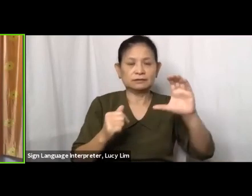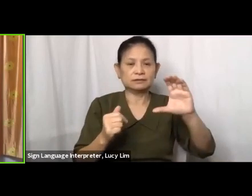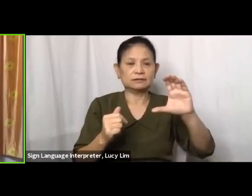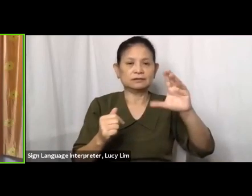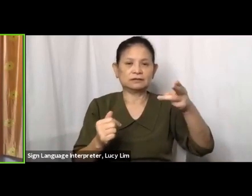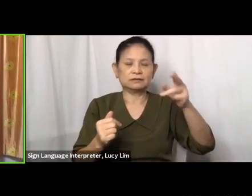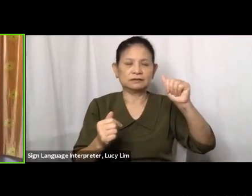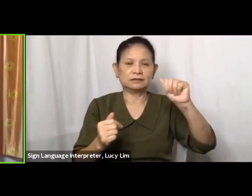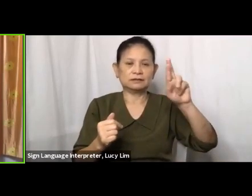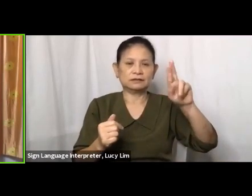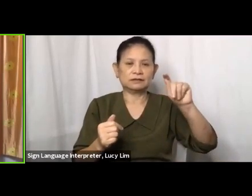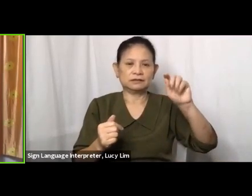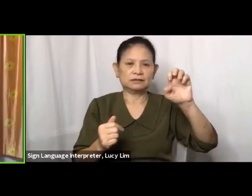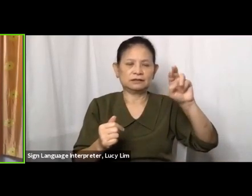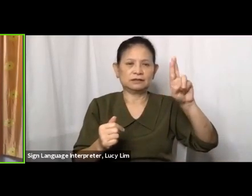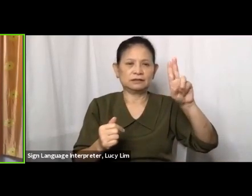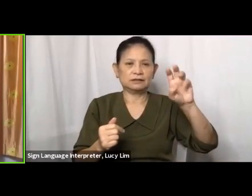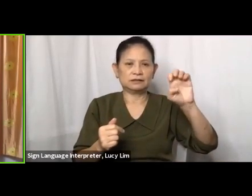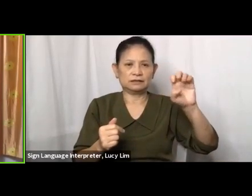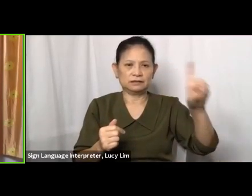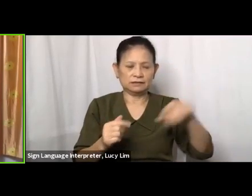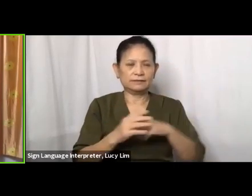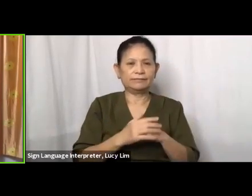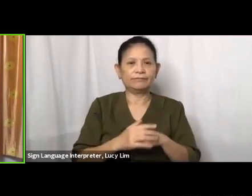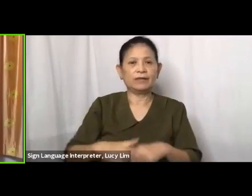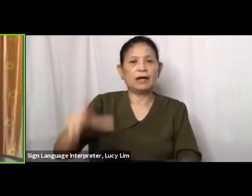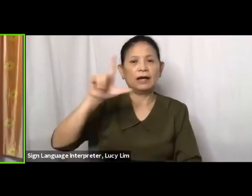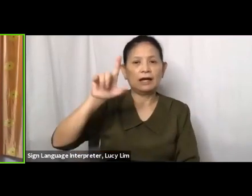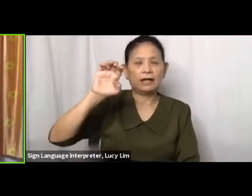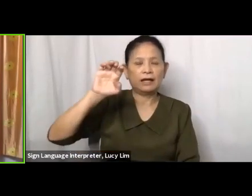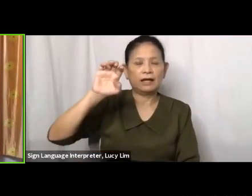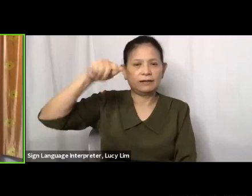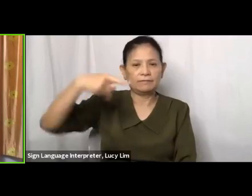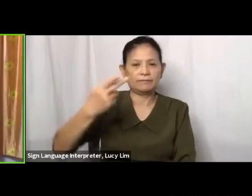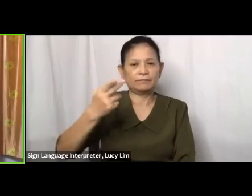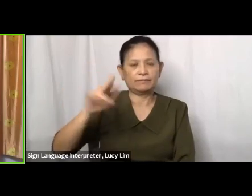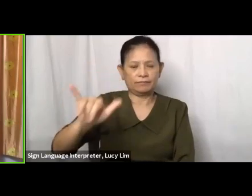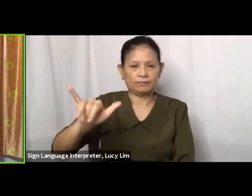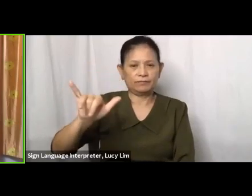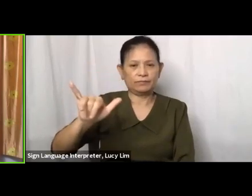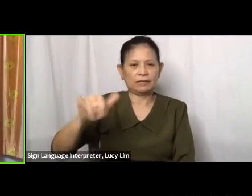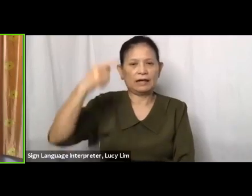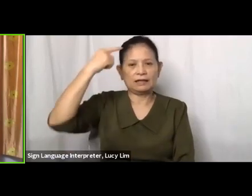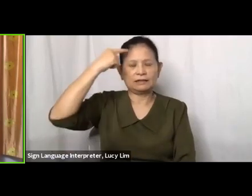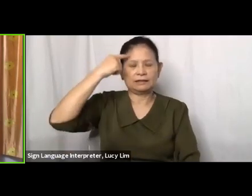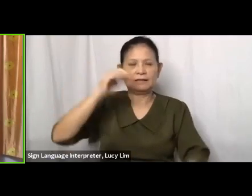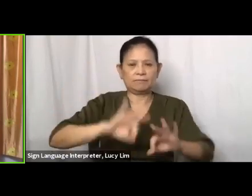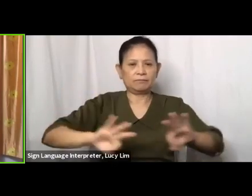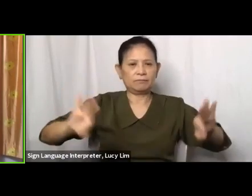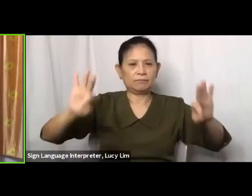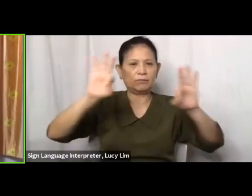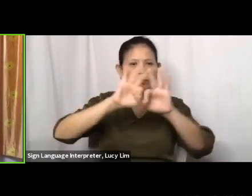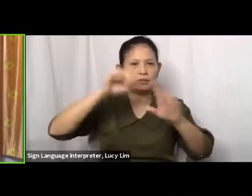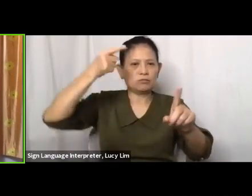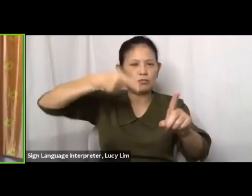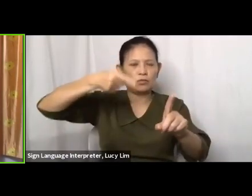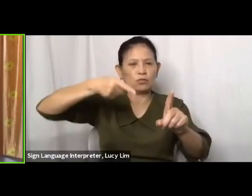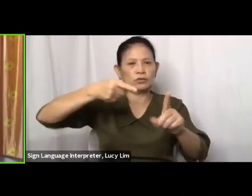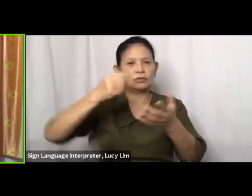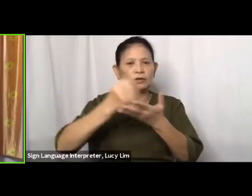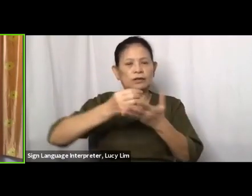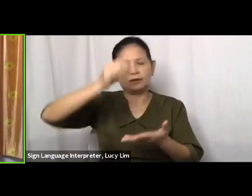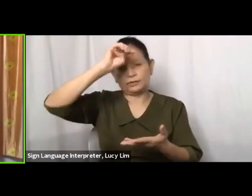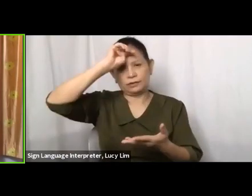The Cambodia situation, Leafy, would you like to please? I think this is a very important point about education. Would you like to